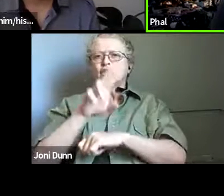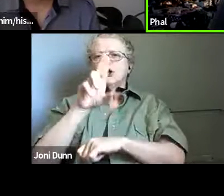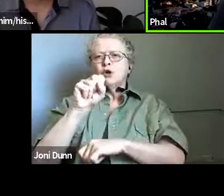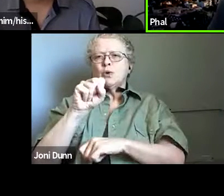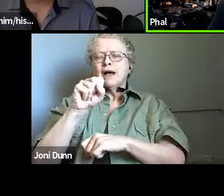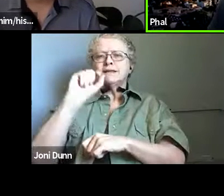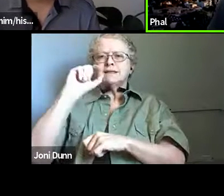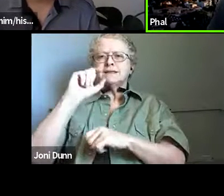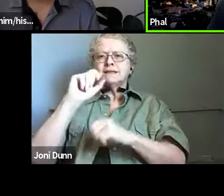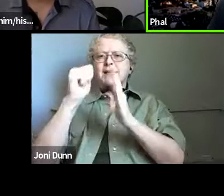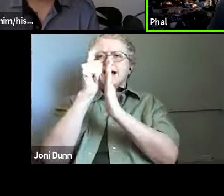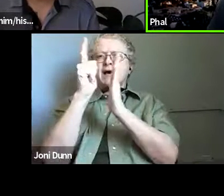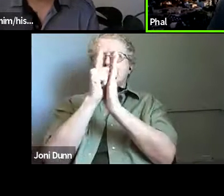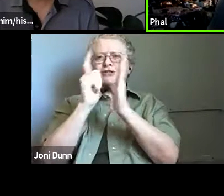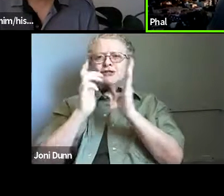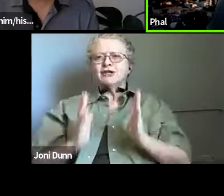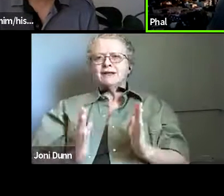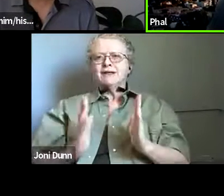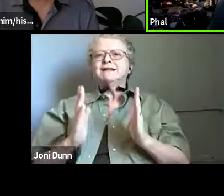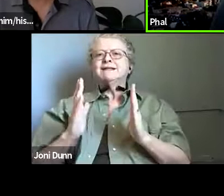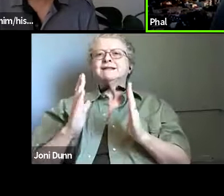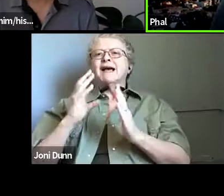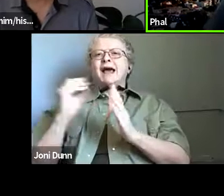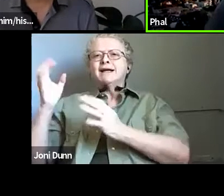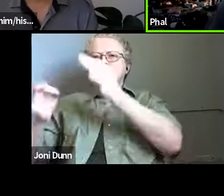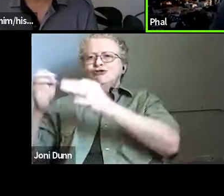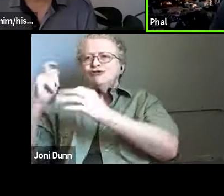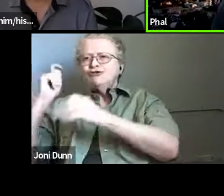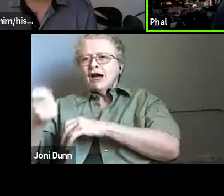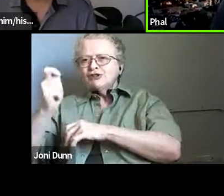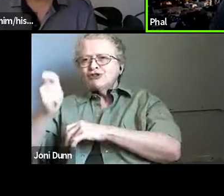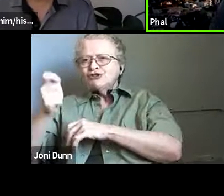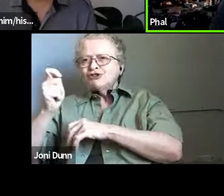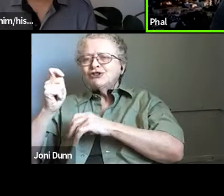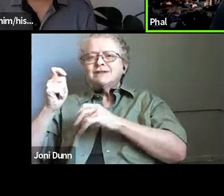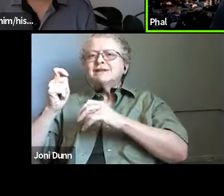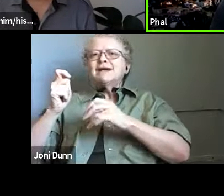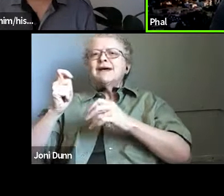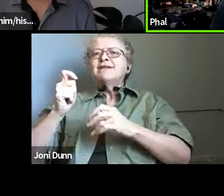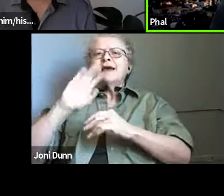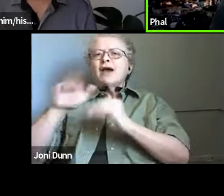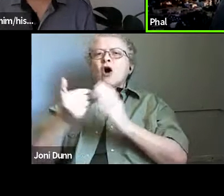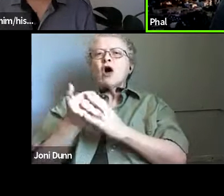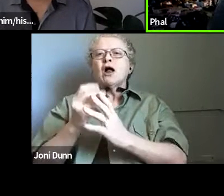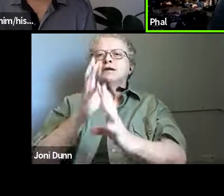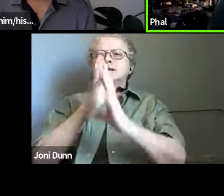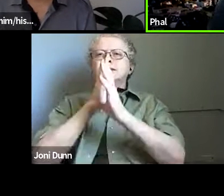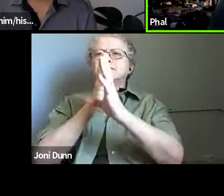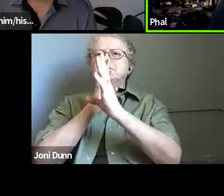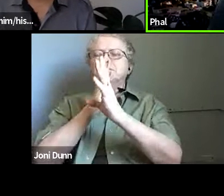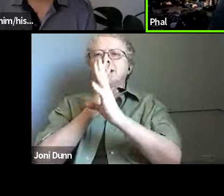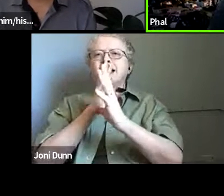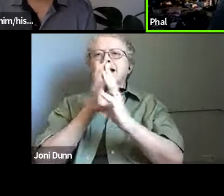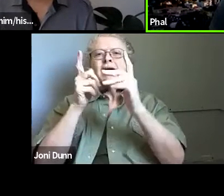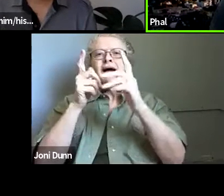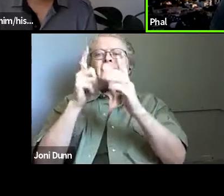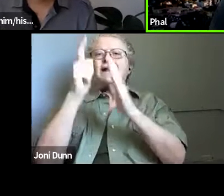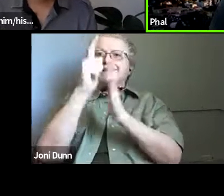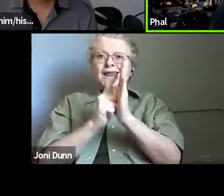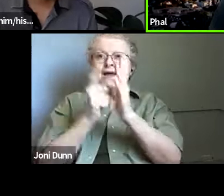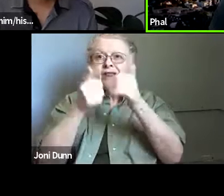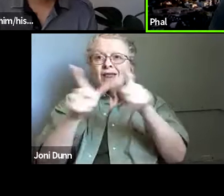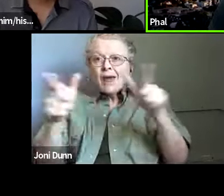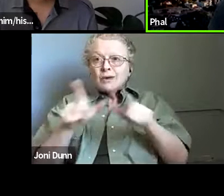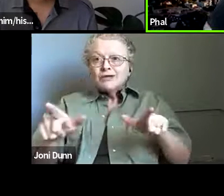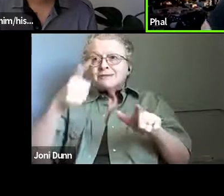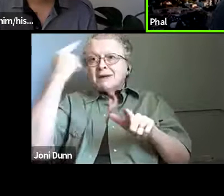government and the judge, immigration judge, they all speak English. They throw numbers and all kinds of legal language out there that folks really don't understand. I